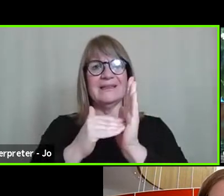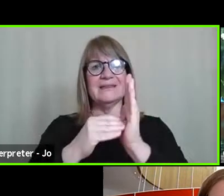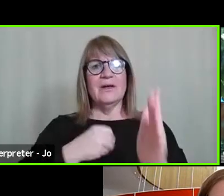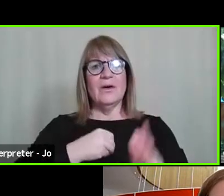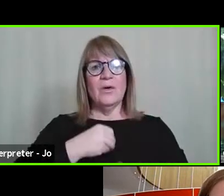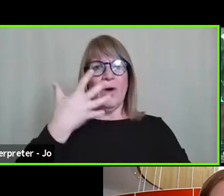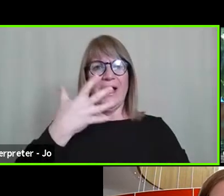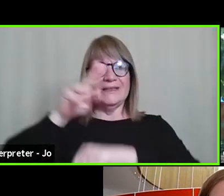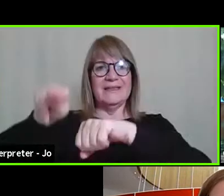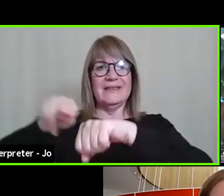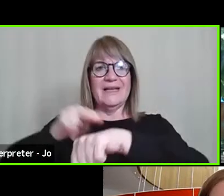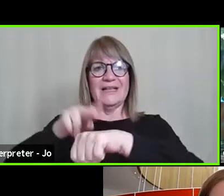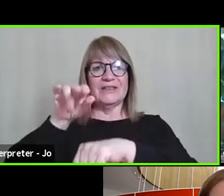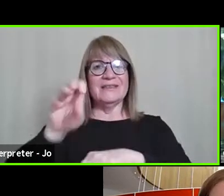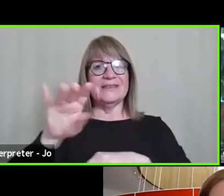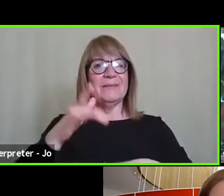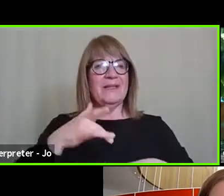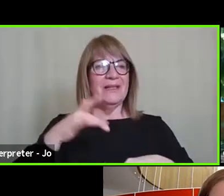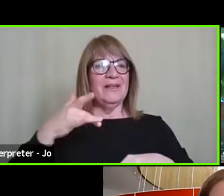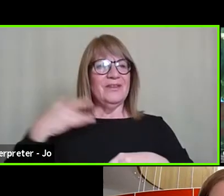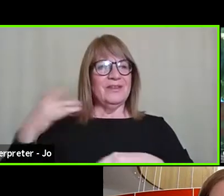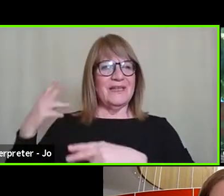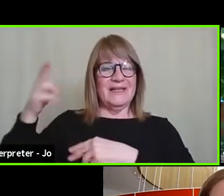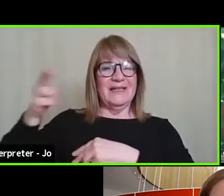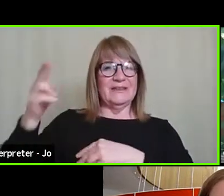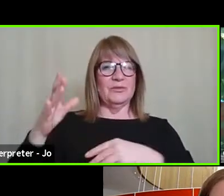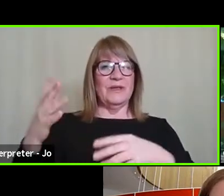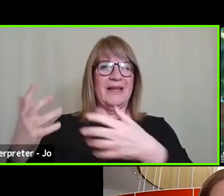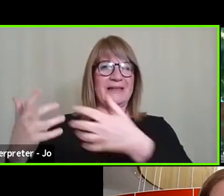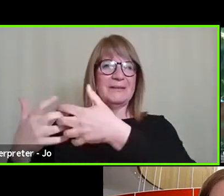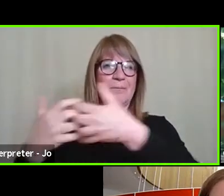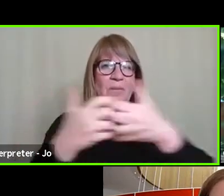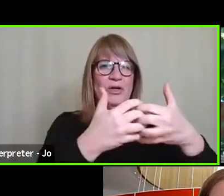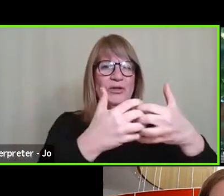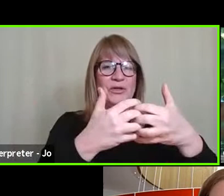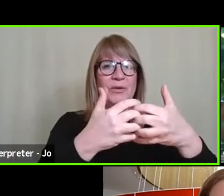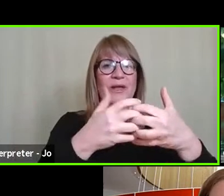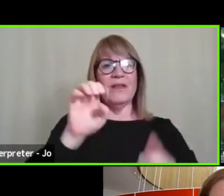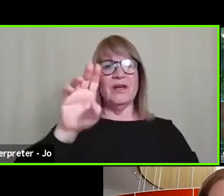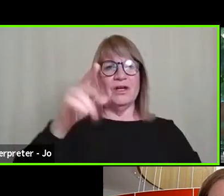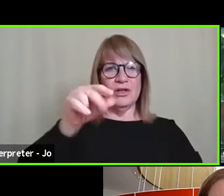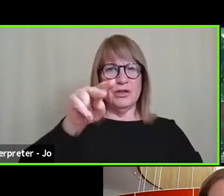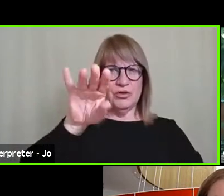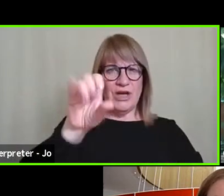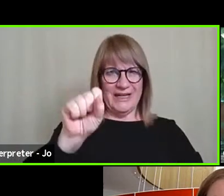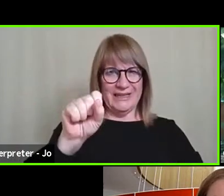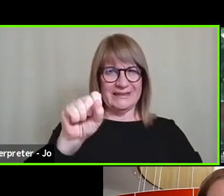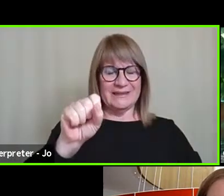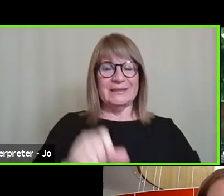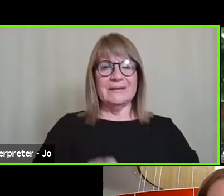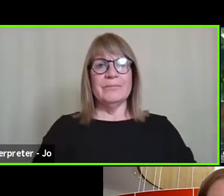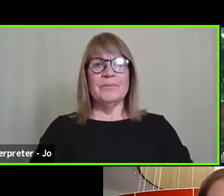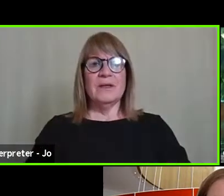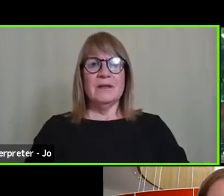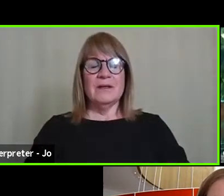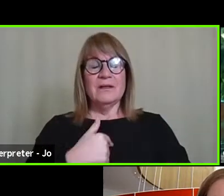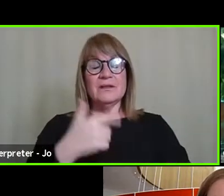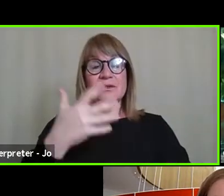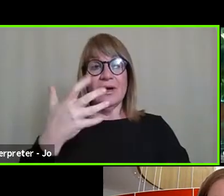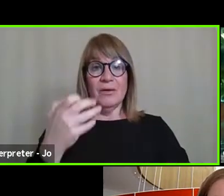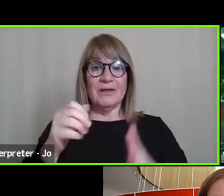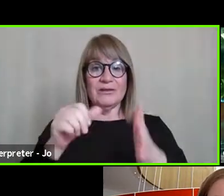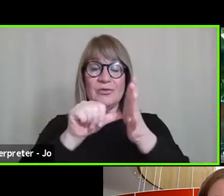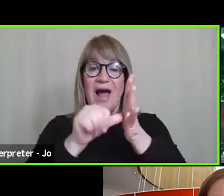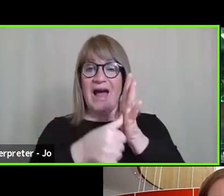partnered with eugenics um fascism and eugenics go hand in hand and and with that i wanted to just sort of highlight